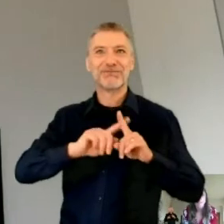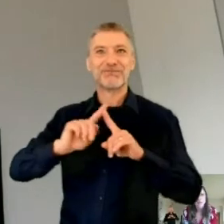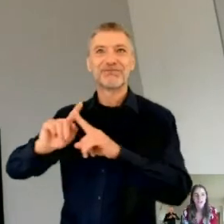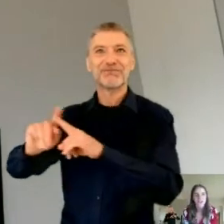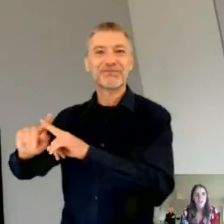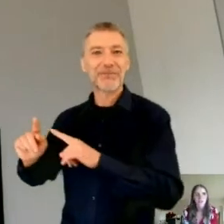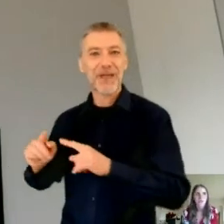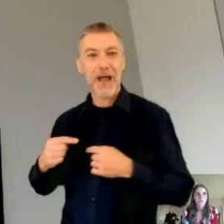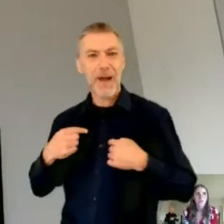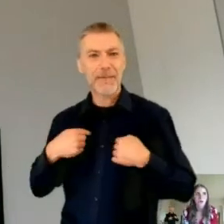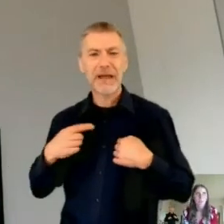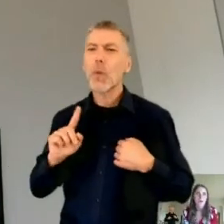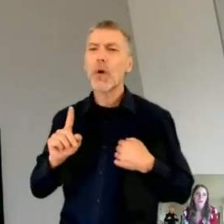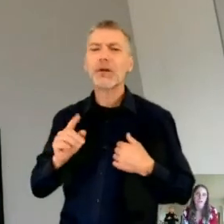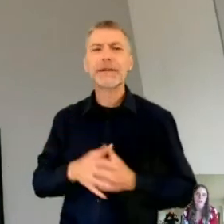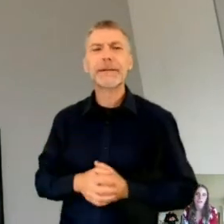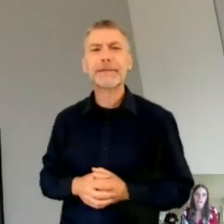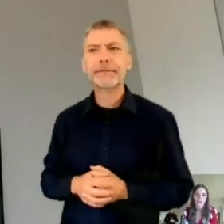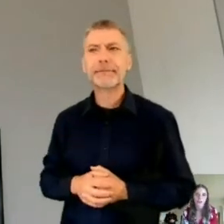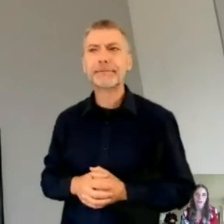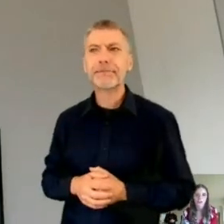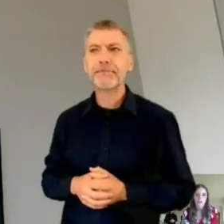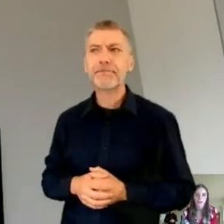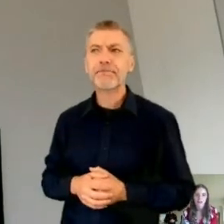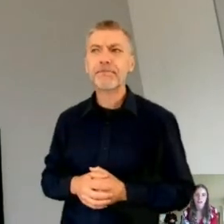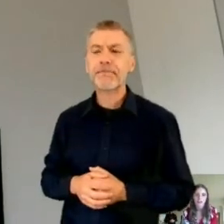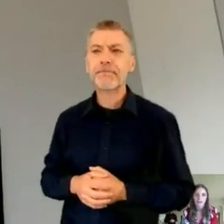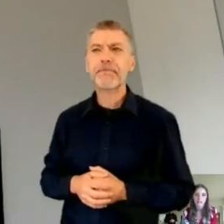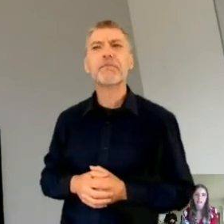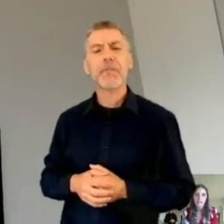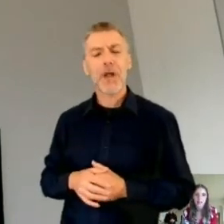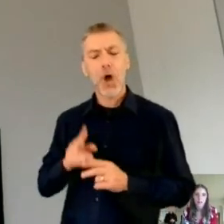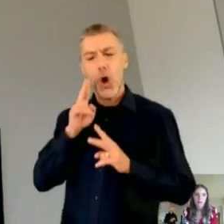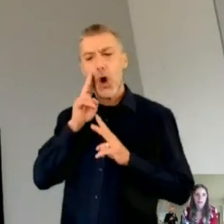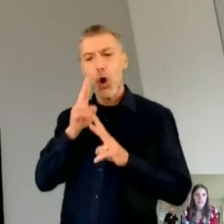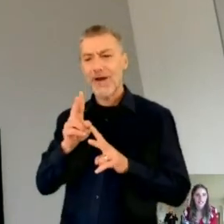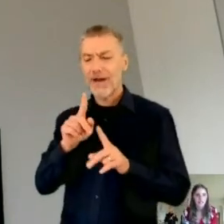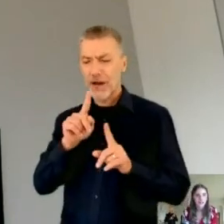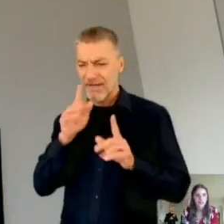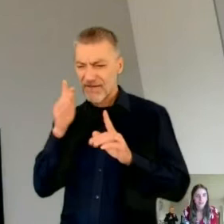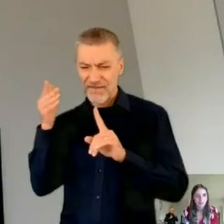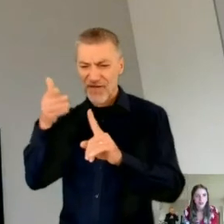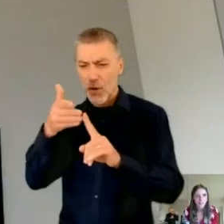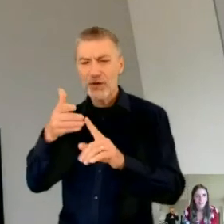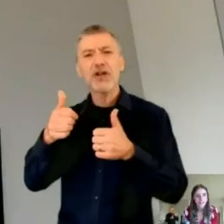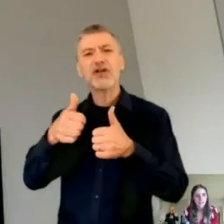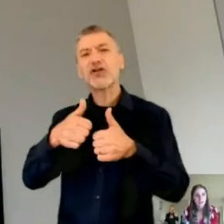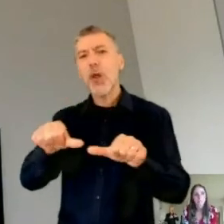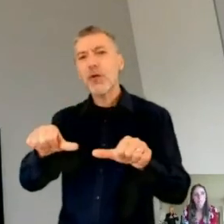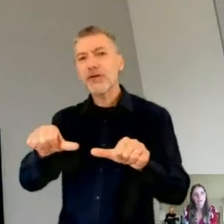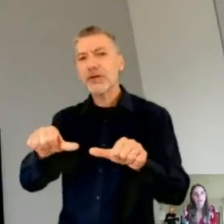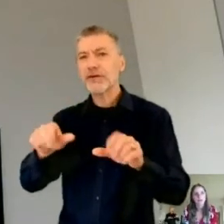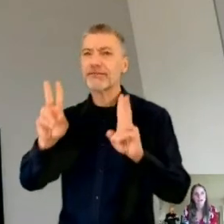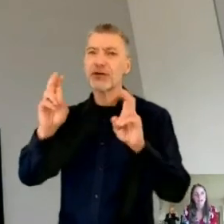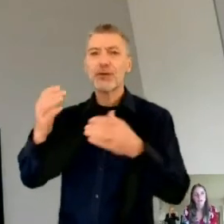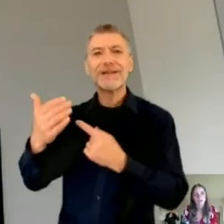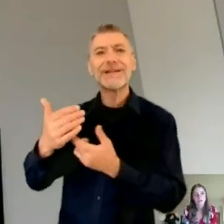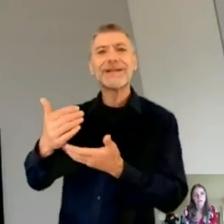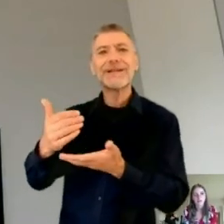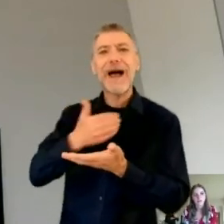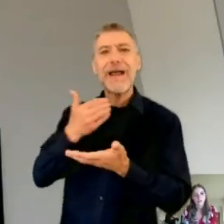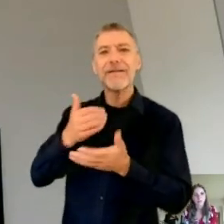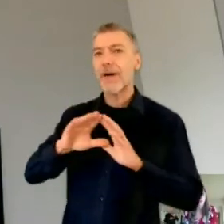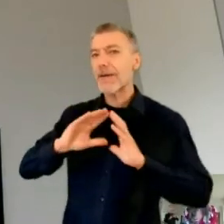that I mentioned of where we're looking for those solutions that will help save the planet, but also making sure